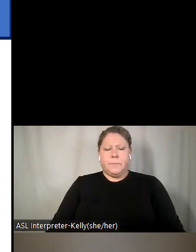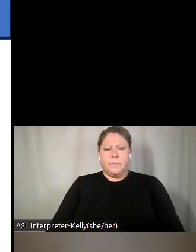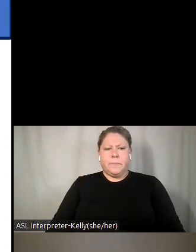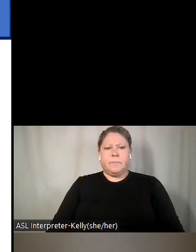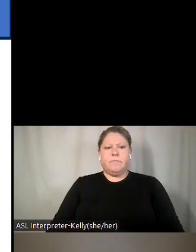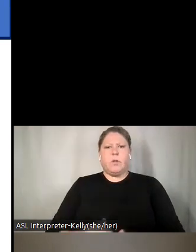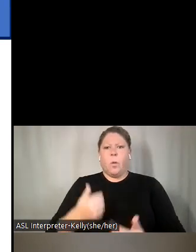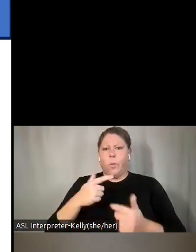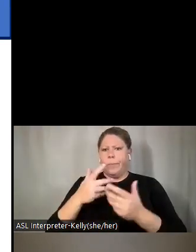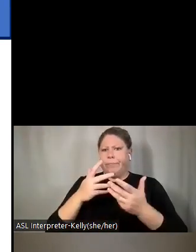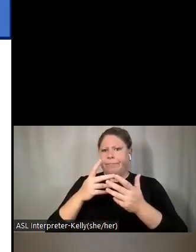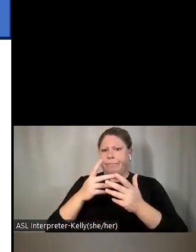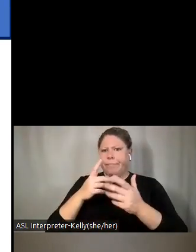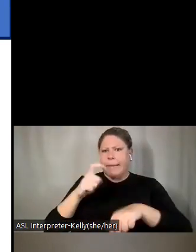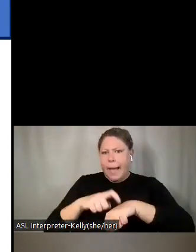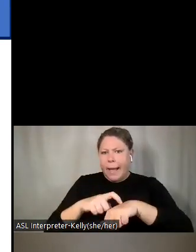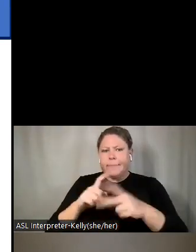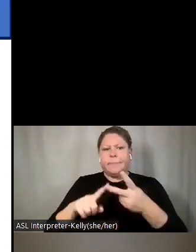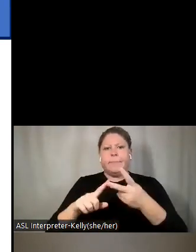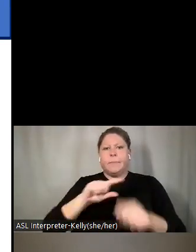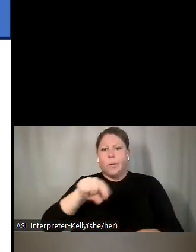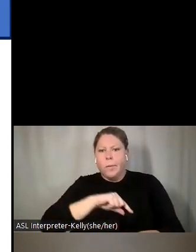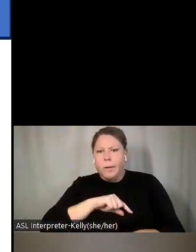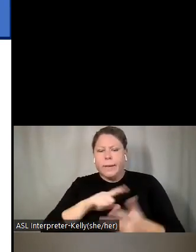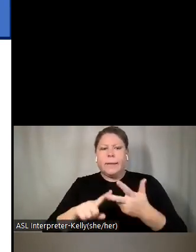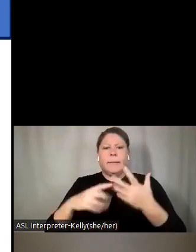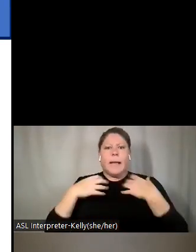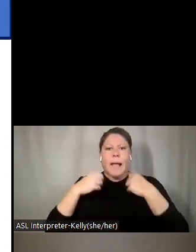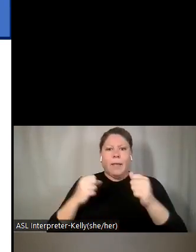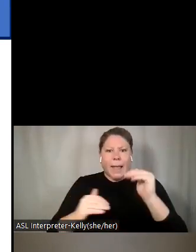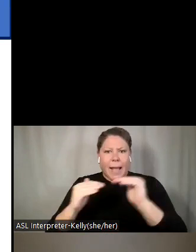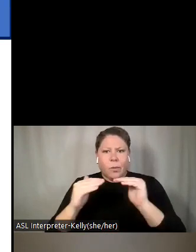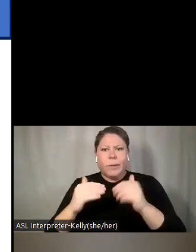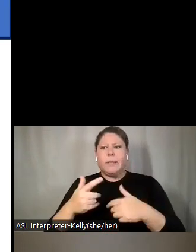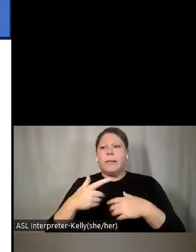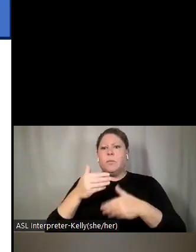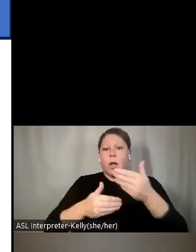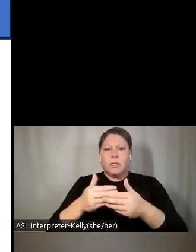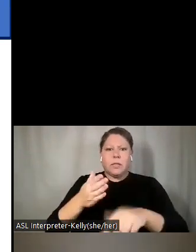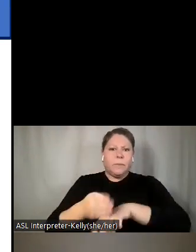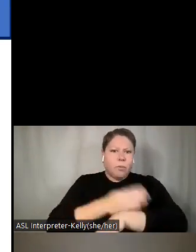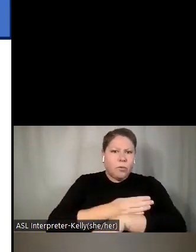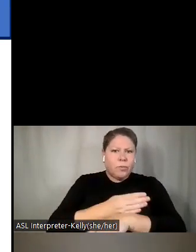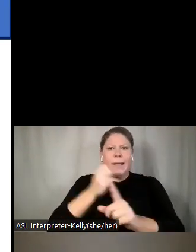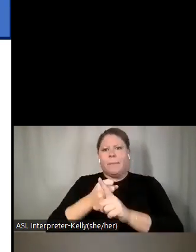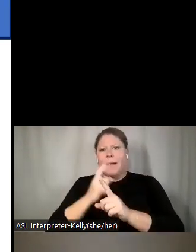time, looking at quality, health impact, health equity, process improvement, impact on customer,